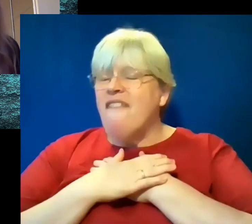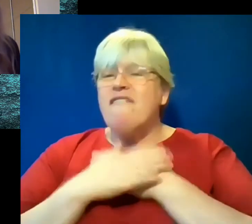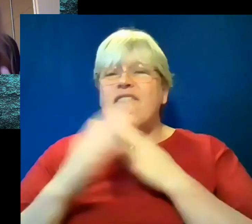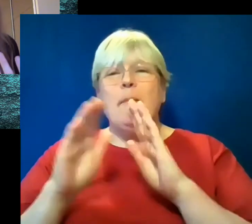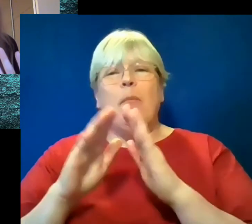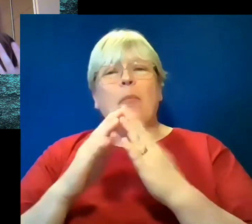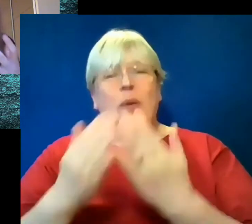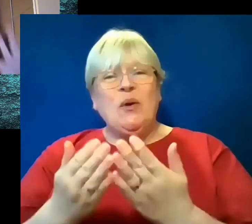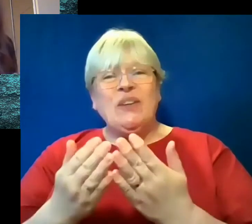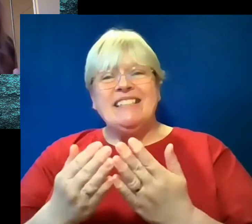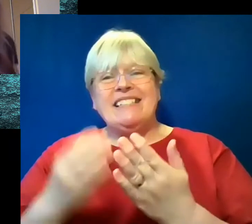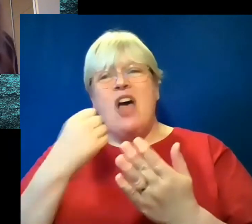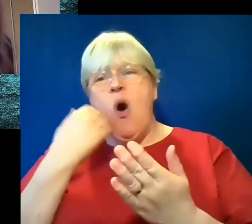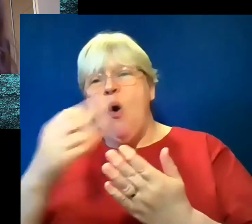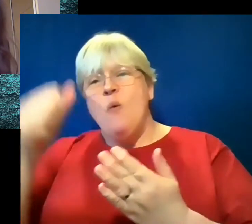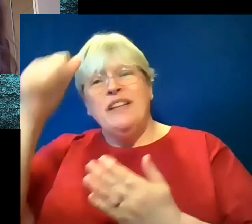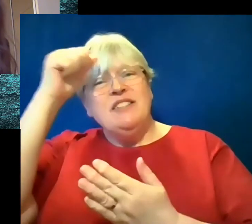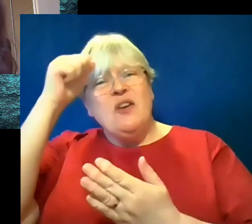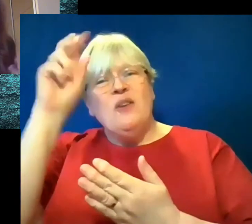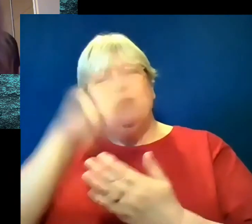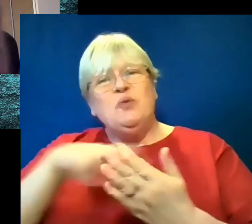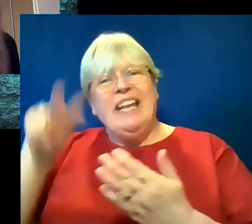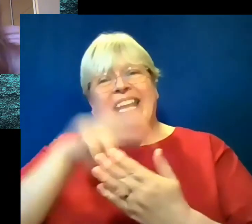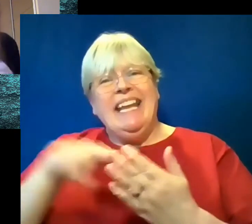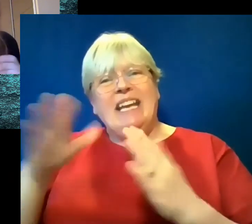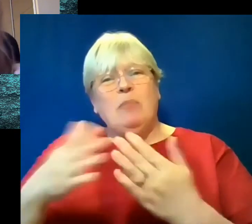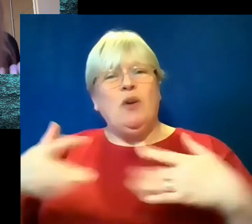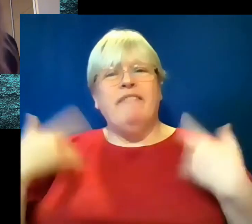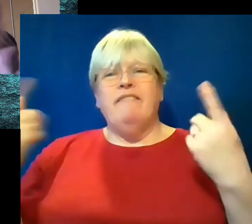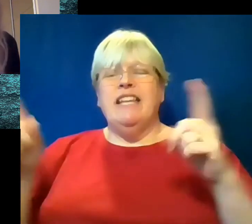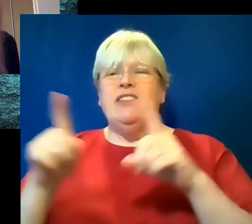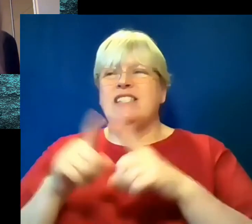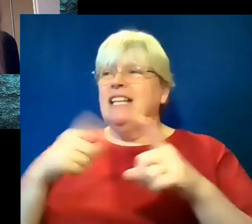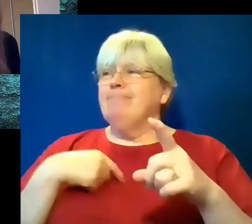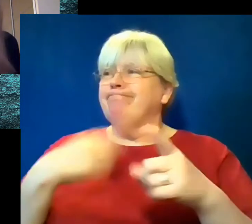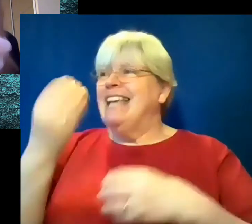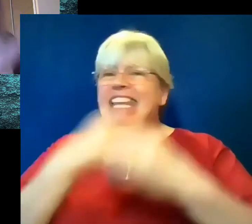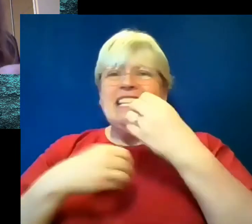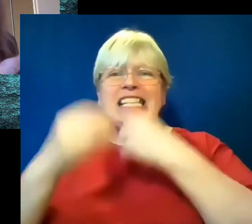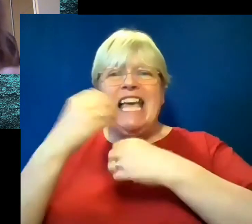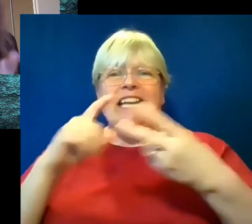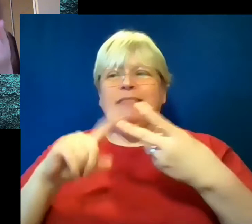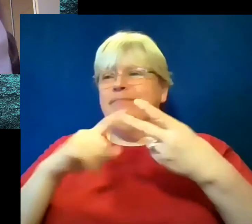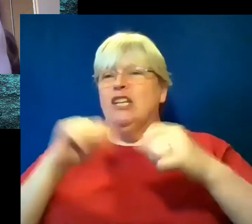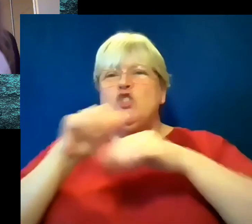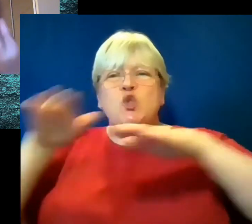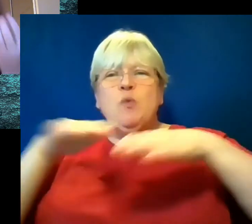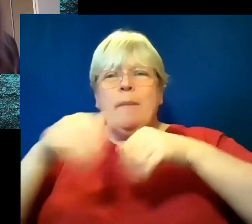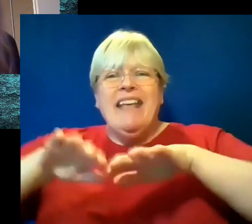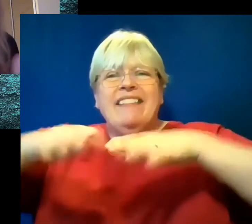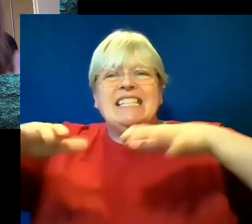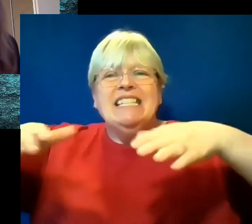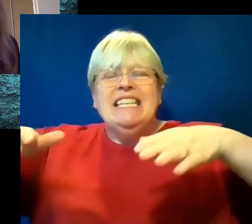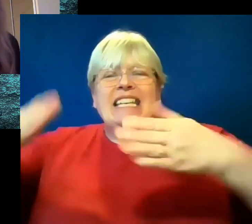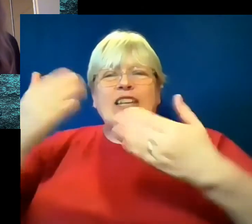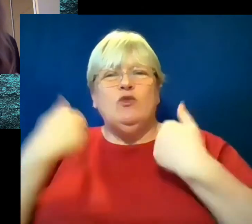always known that reading books feels like eating or like swimming in the sea, like some very rich, natural